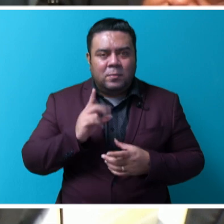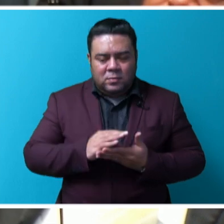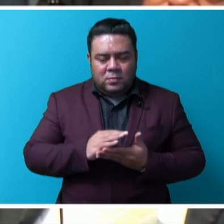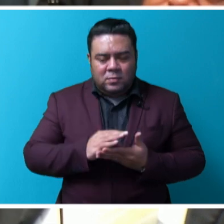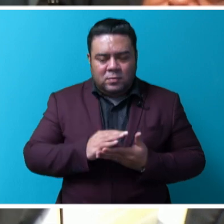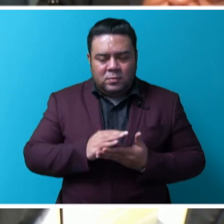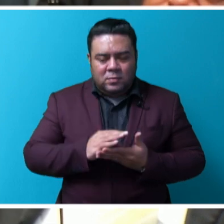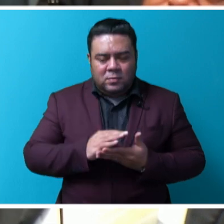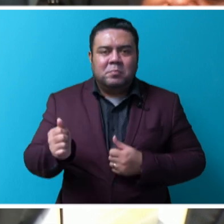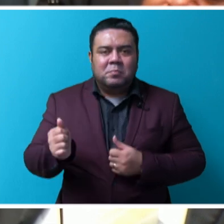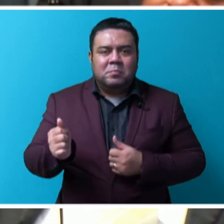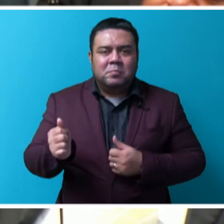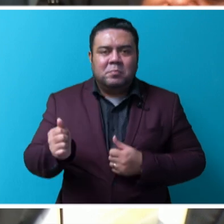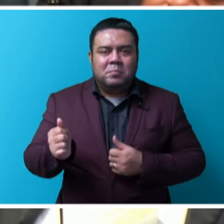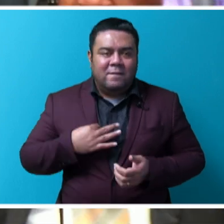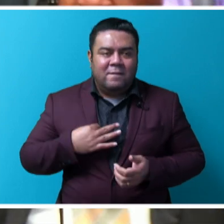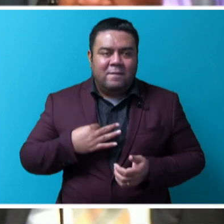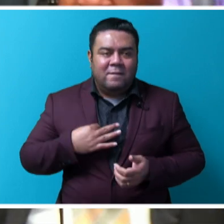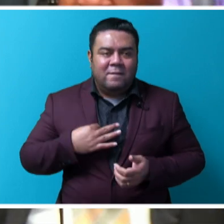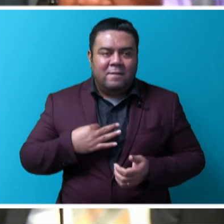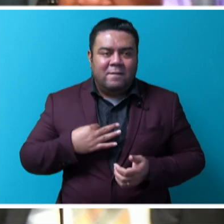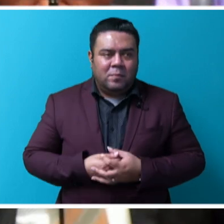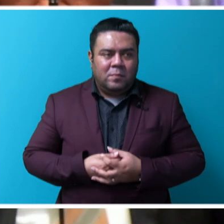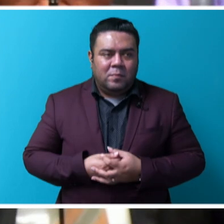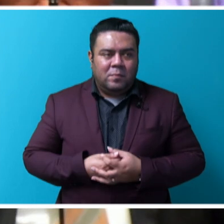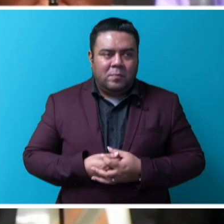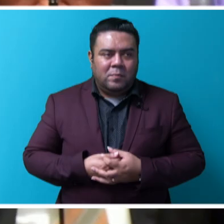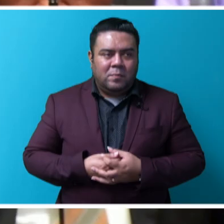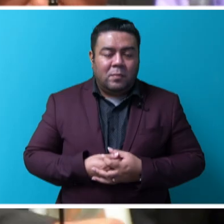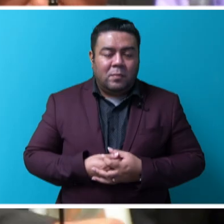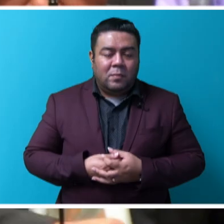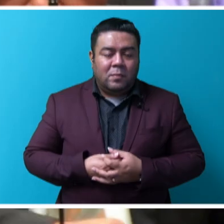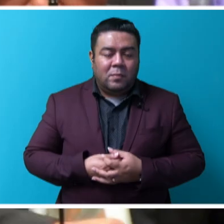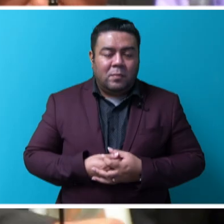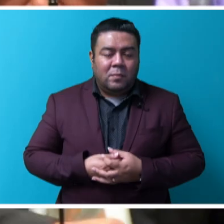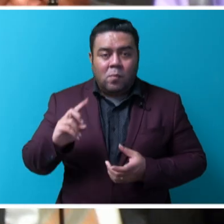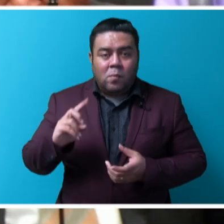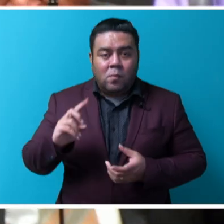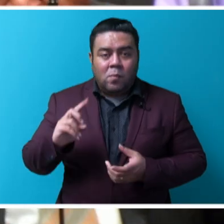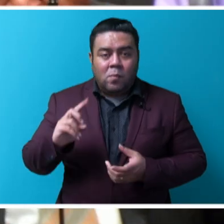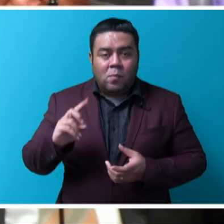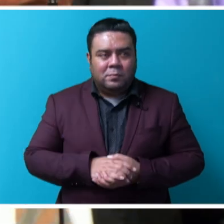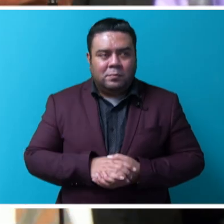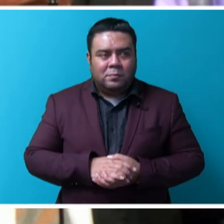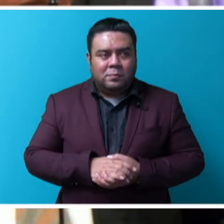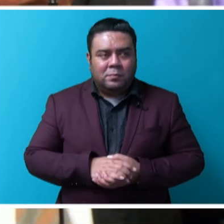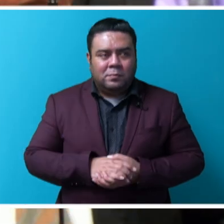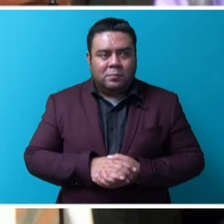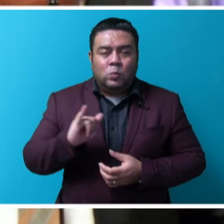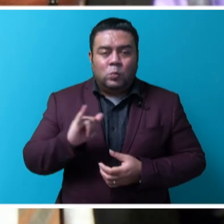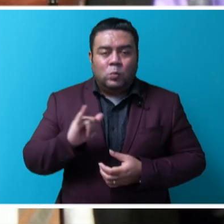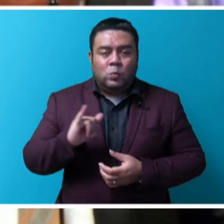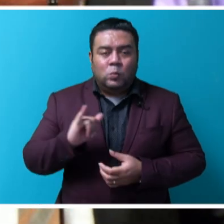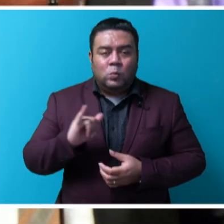first island country to host this prestigious gathering of environmental leaders from 41 countries across Asia and the